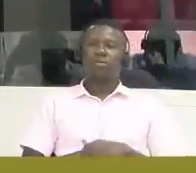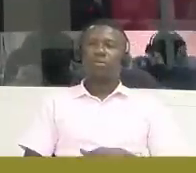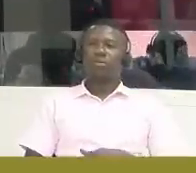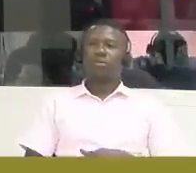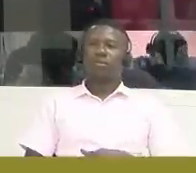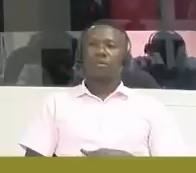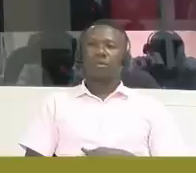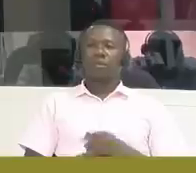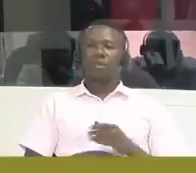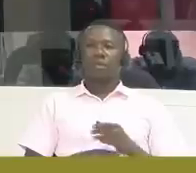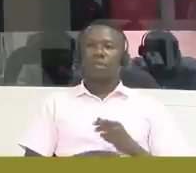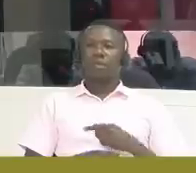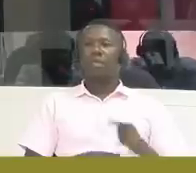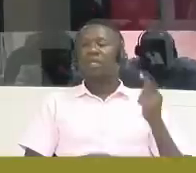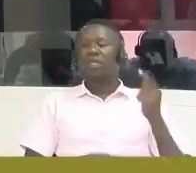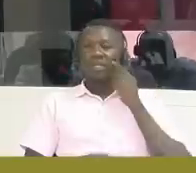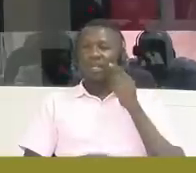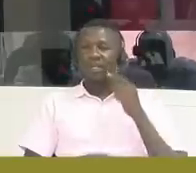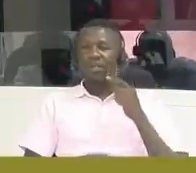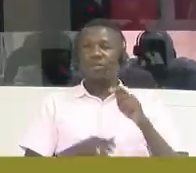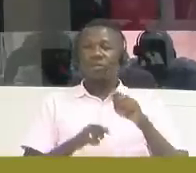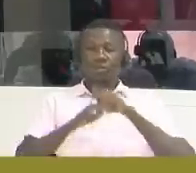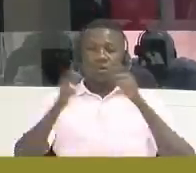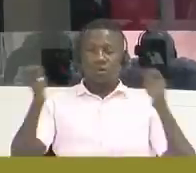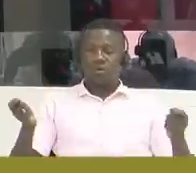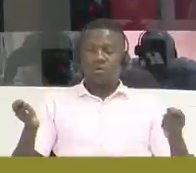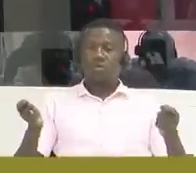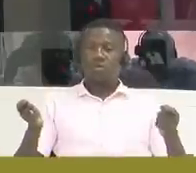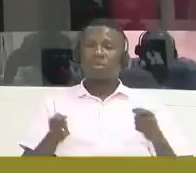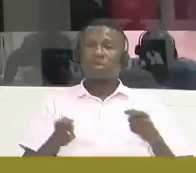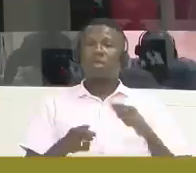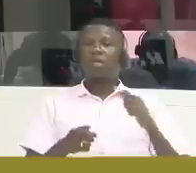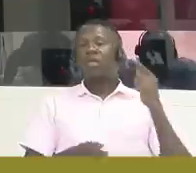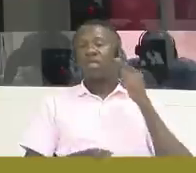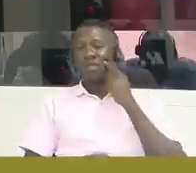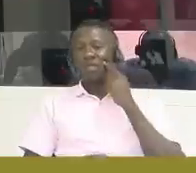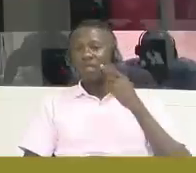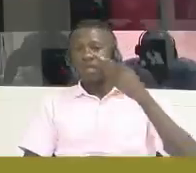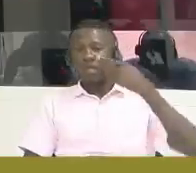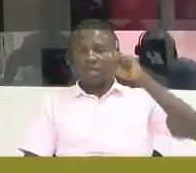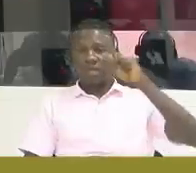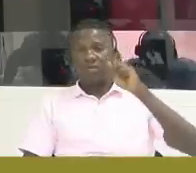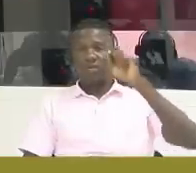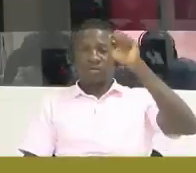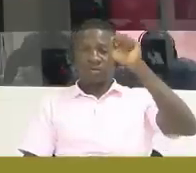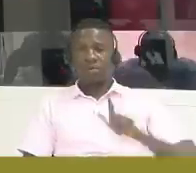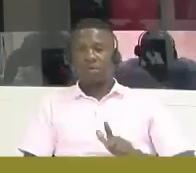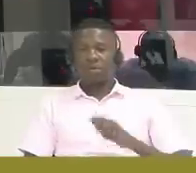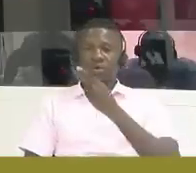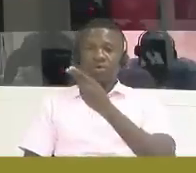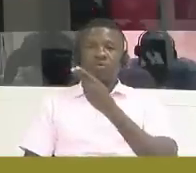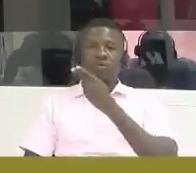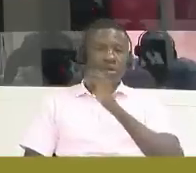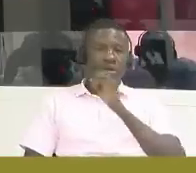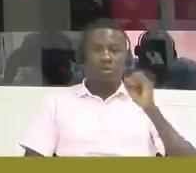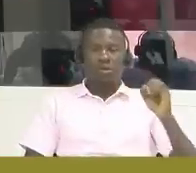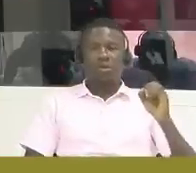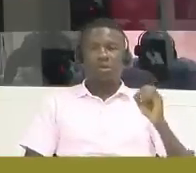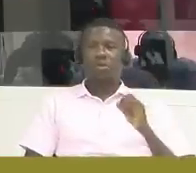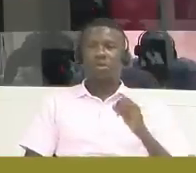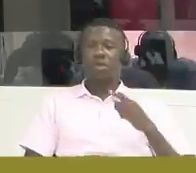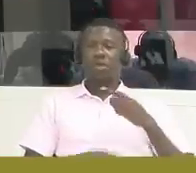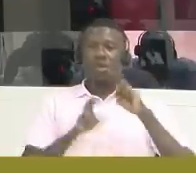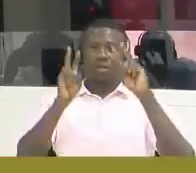It's a daily newspaper dated the 11th of April 2000. And the